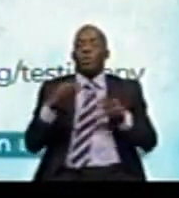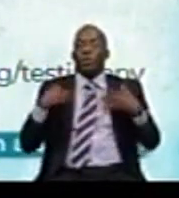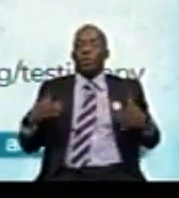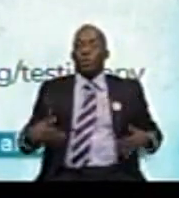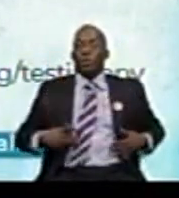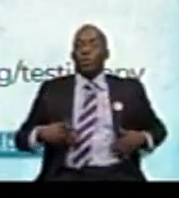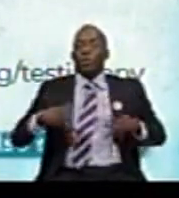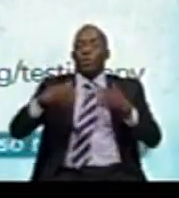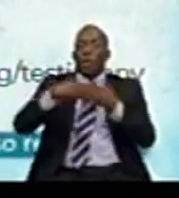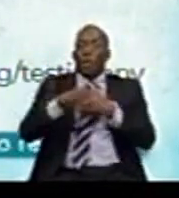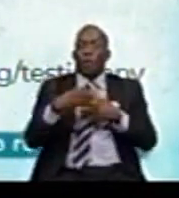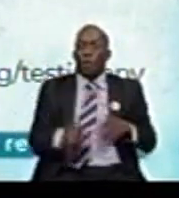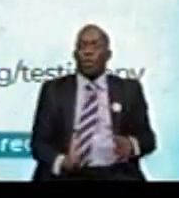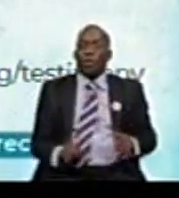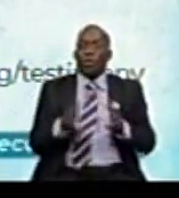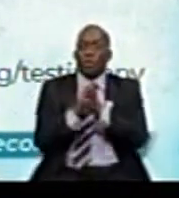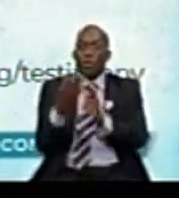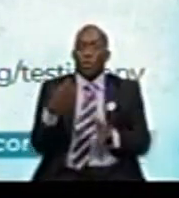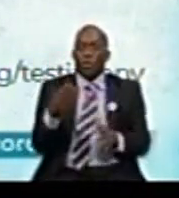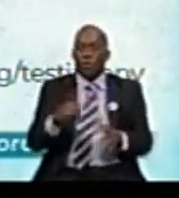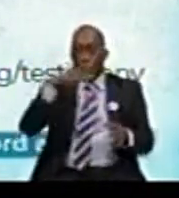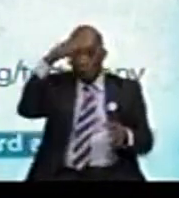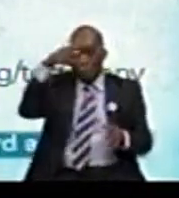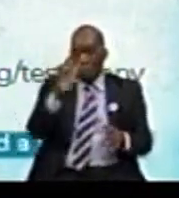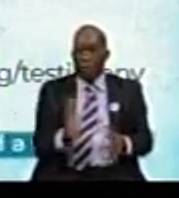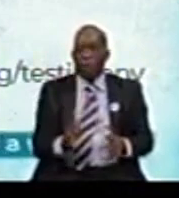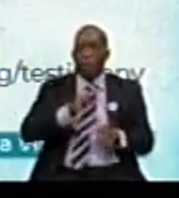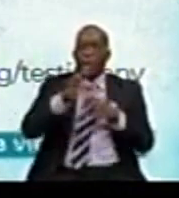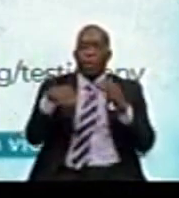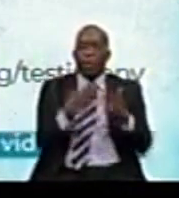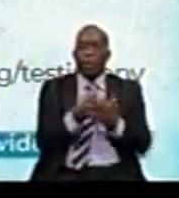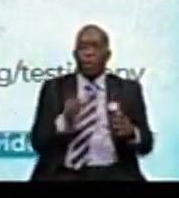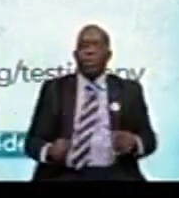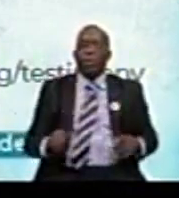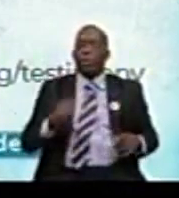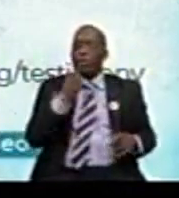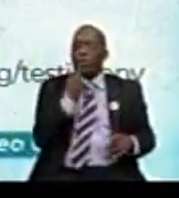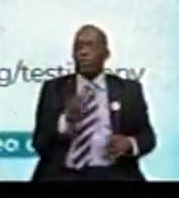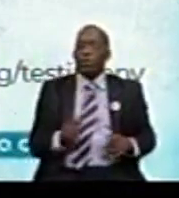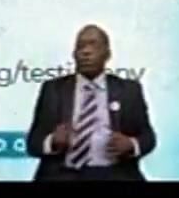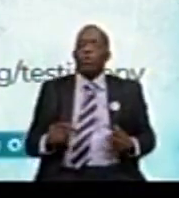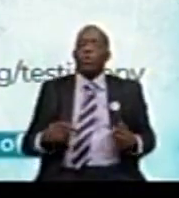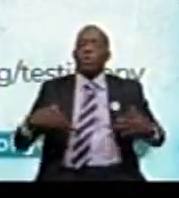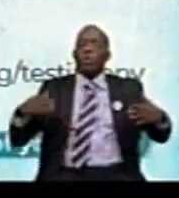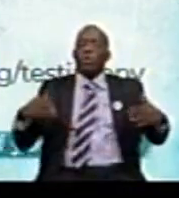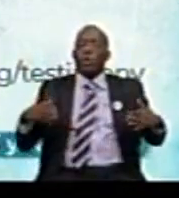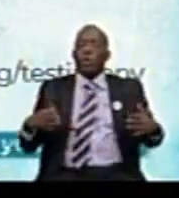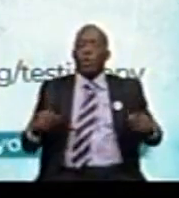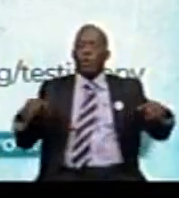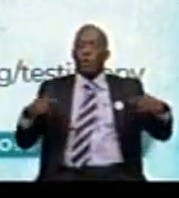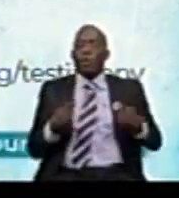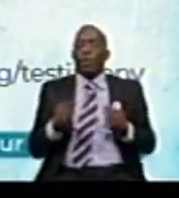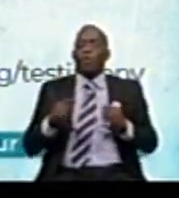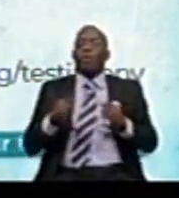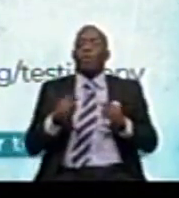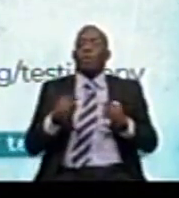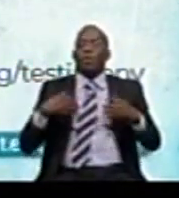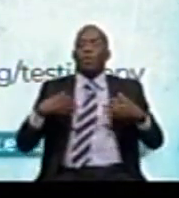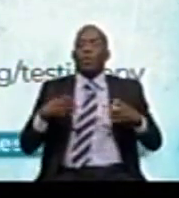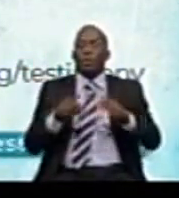God, all the burning sensation disappeared. Praise the Lord." This is a miracle of clear eyesight from